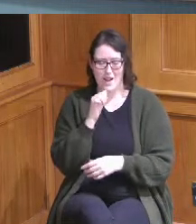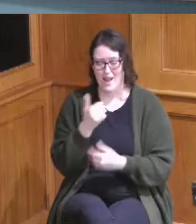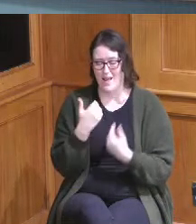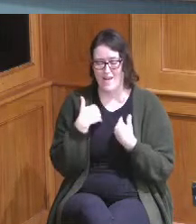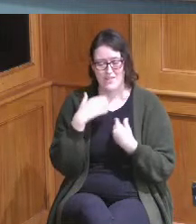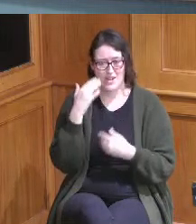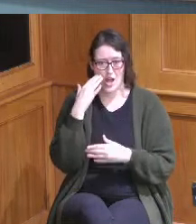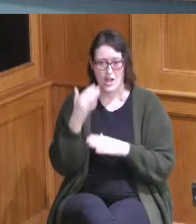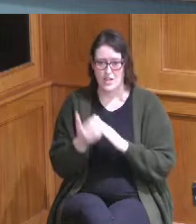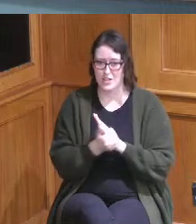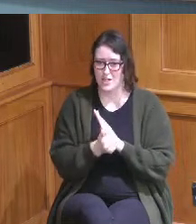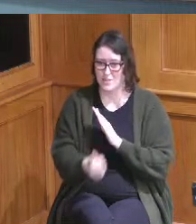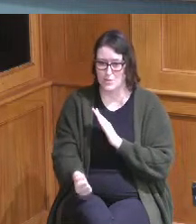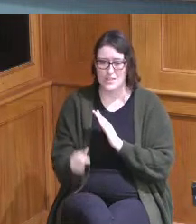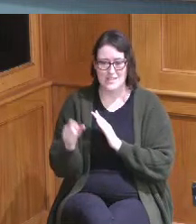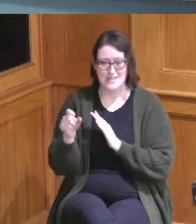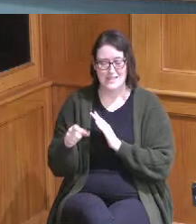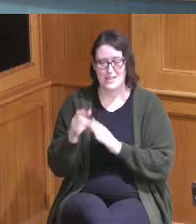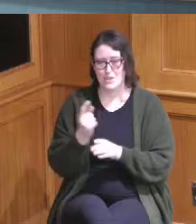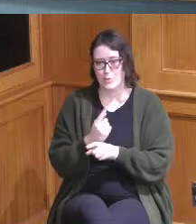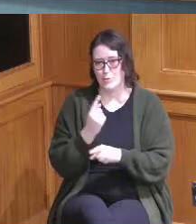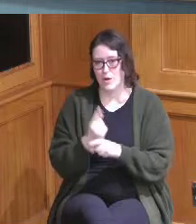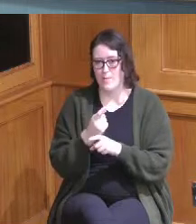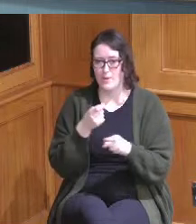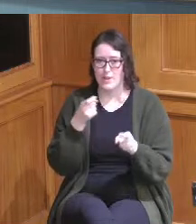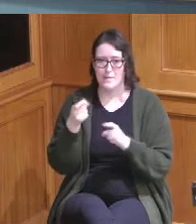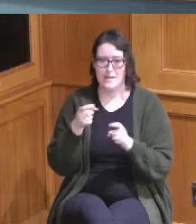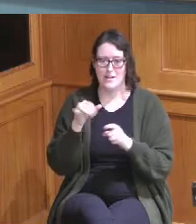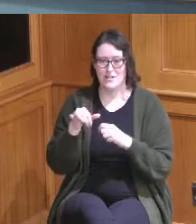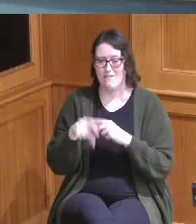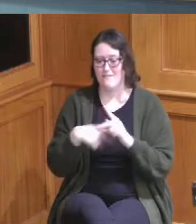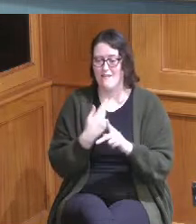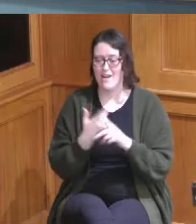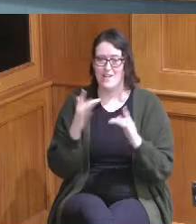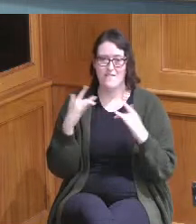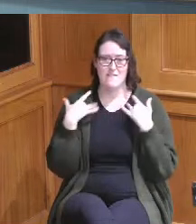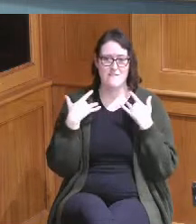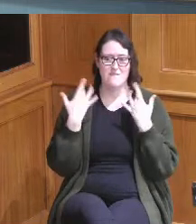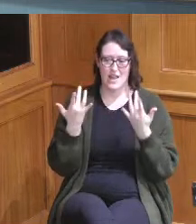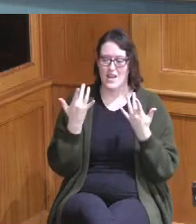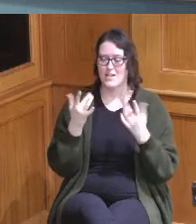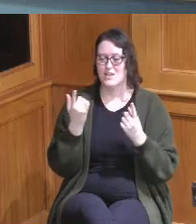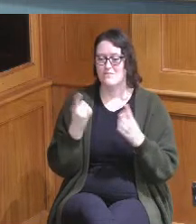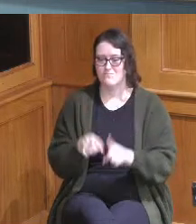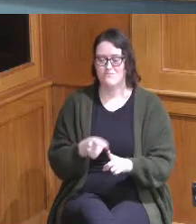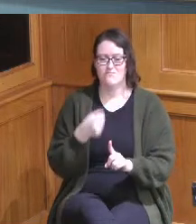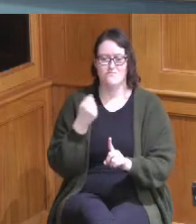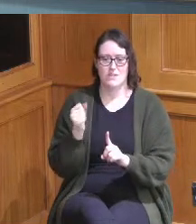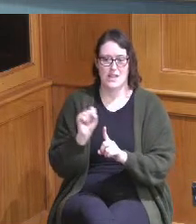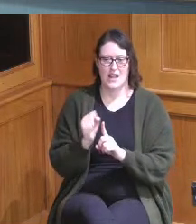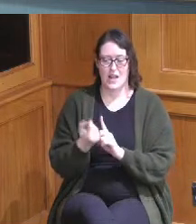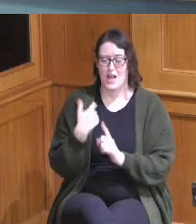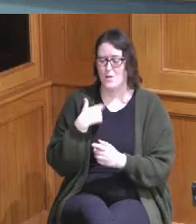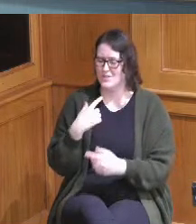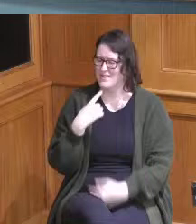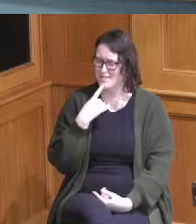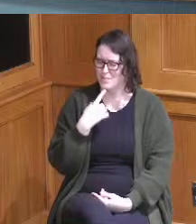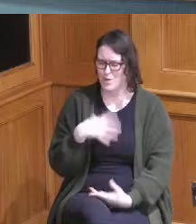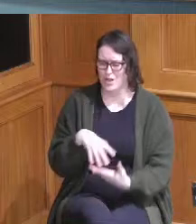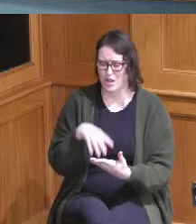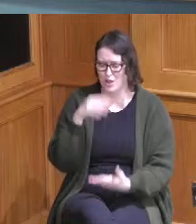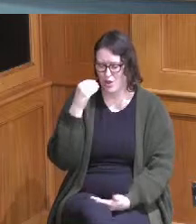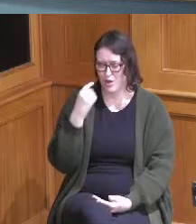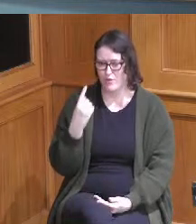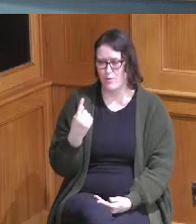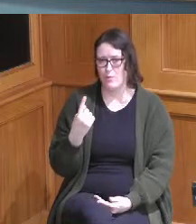and expertise to properly manage these kind of events. And I was very disappointed to learn from